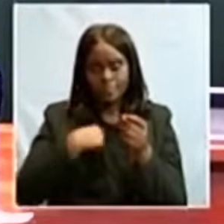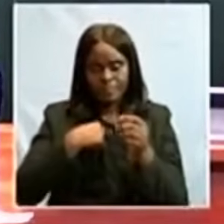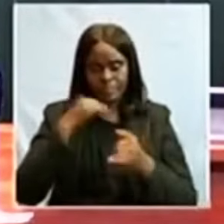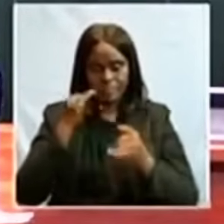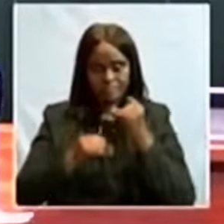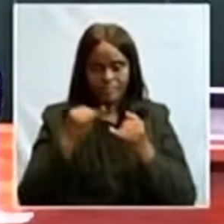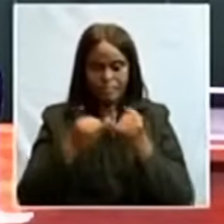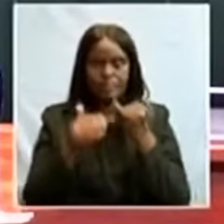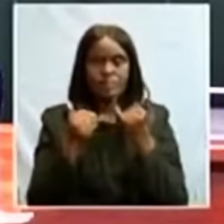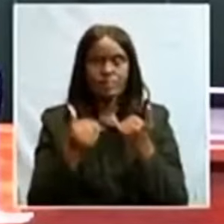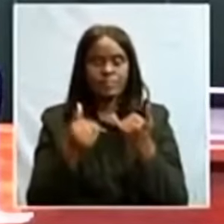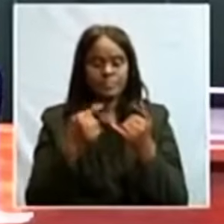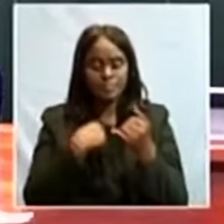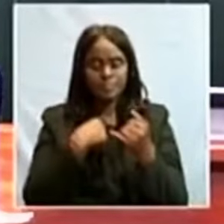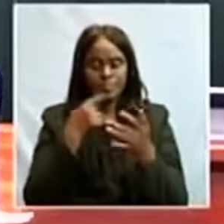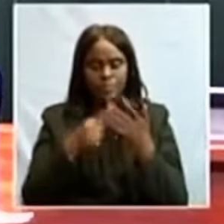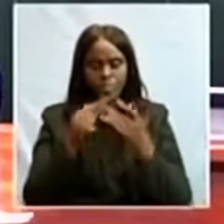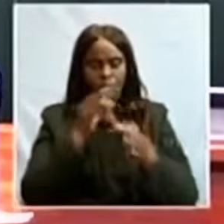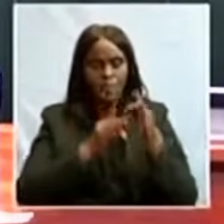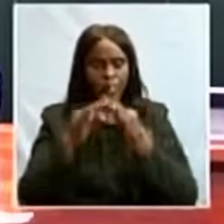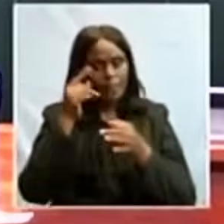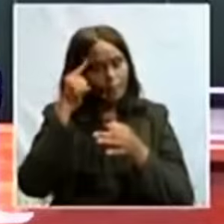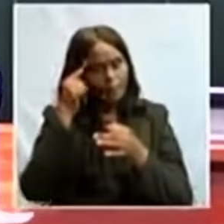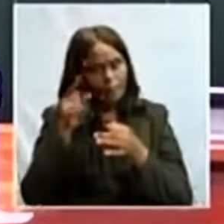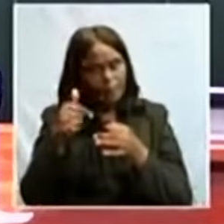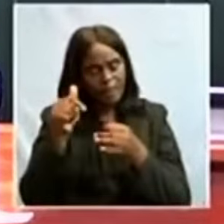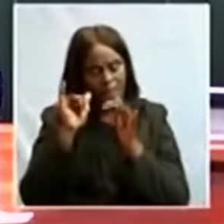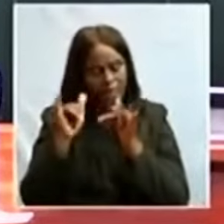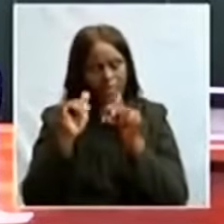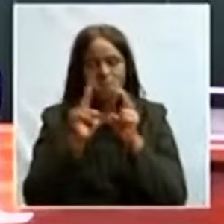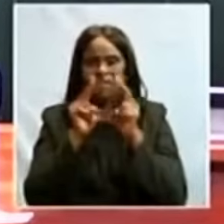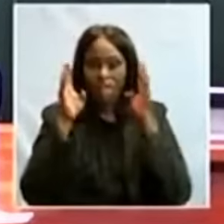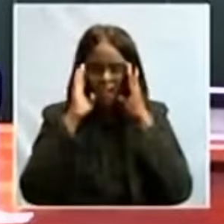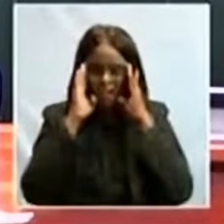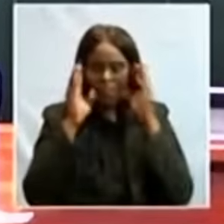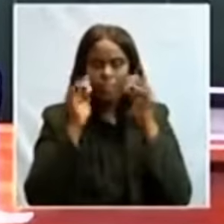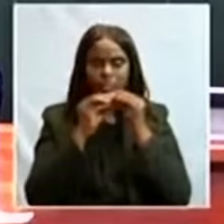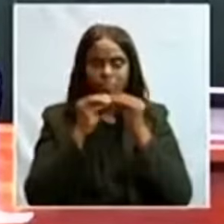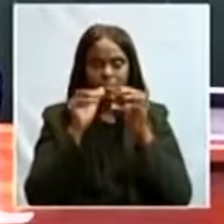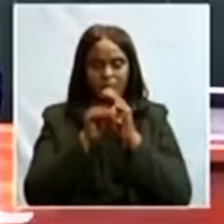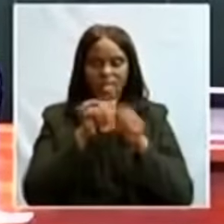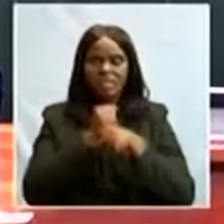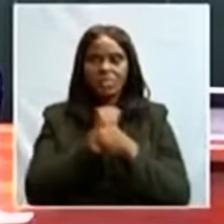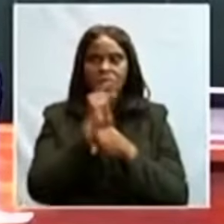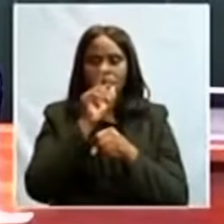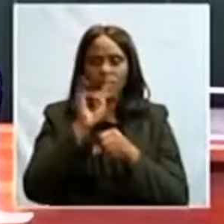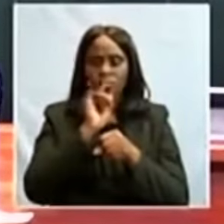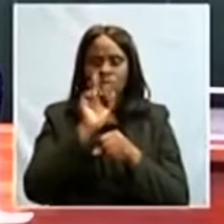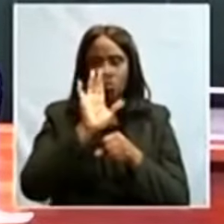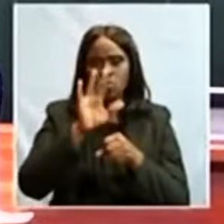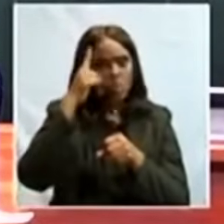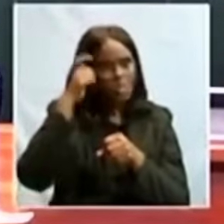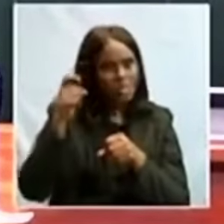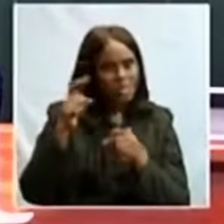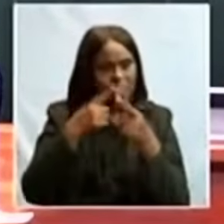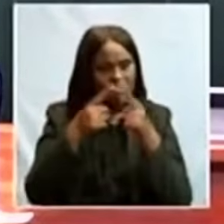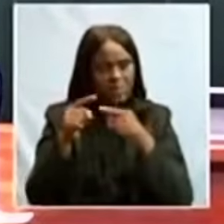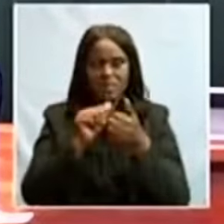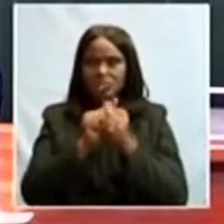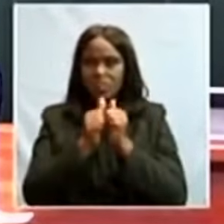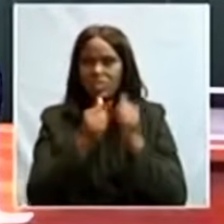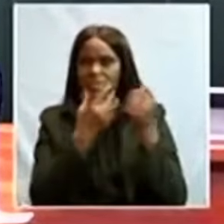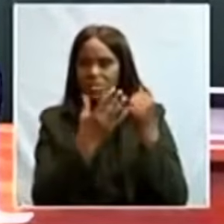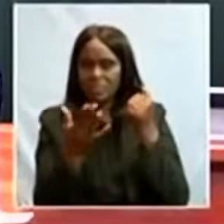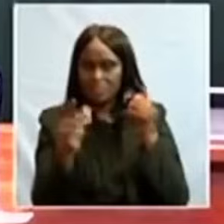conclude, let me state that government remains very committed in ensuring that the dream of the multi-sports